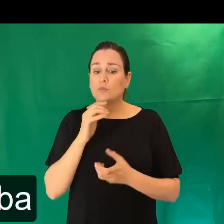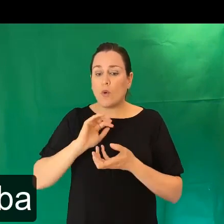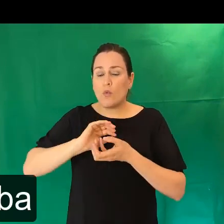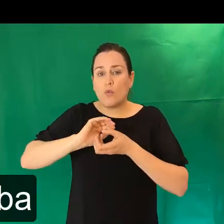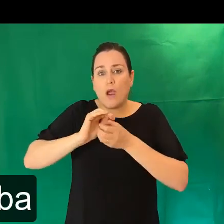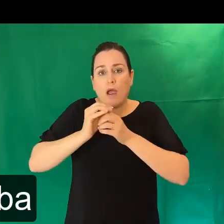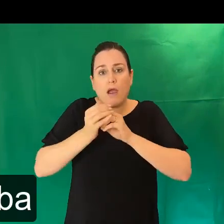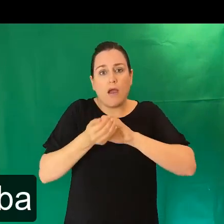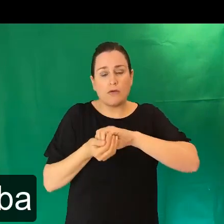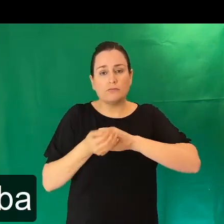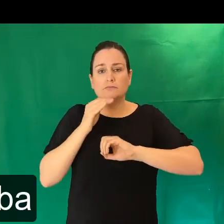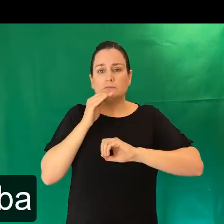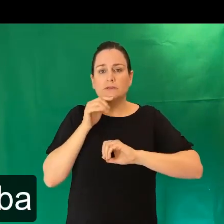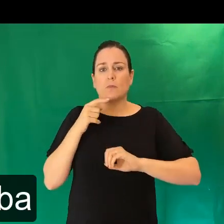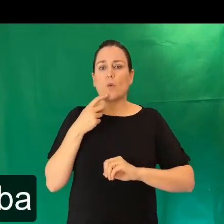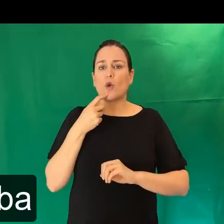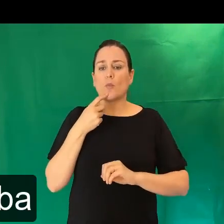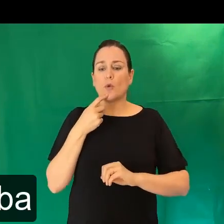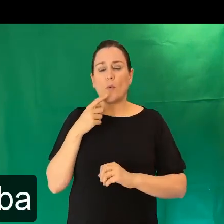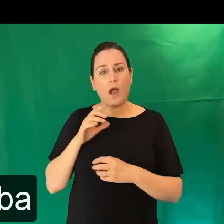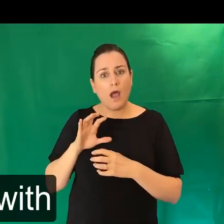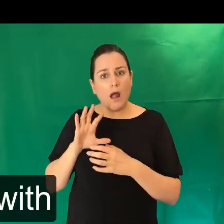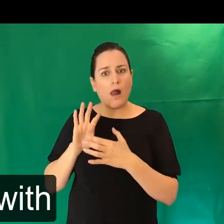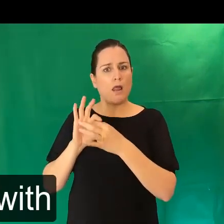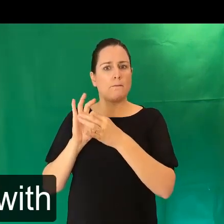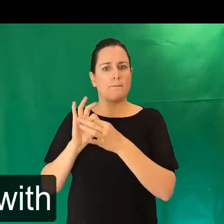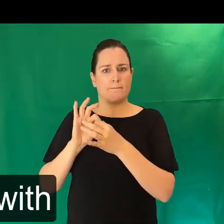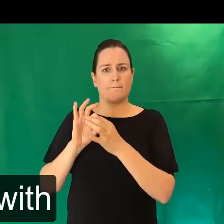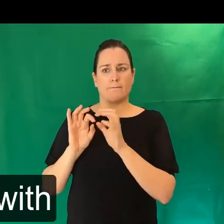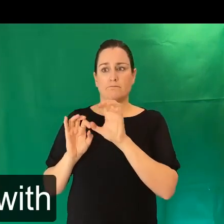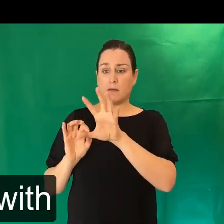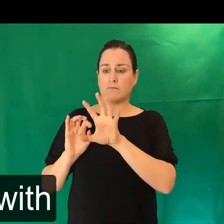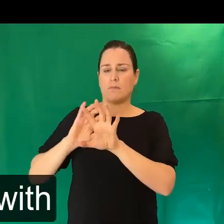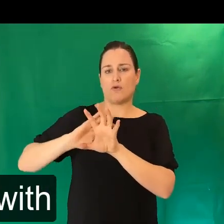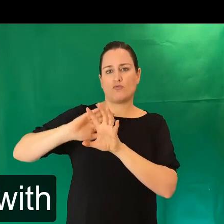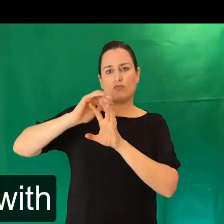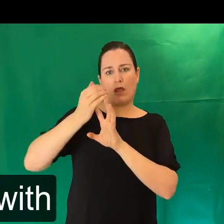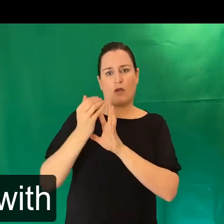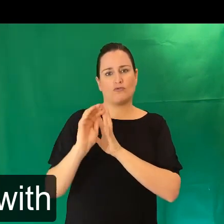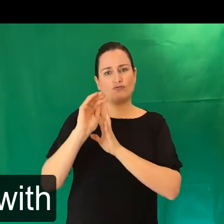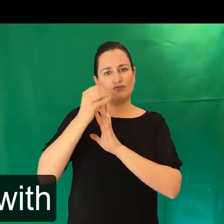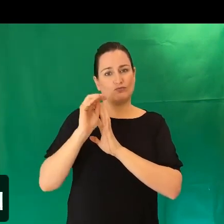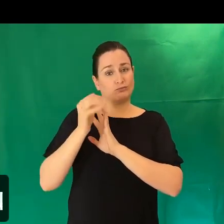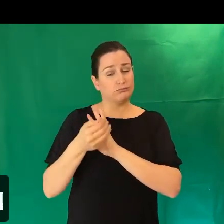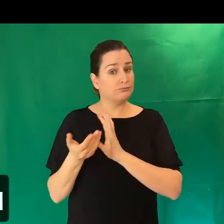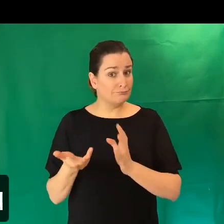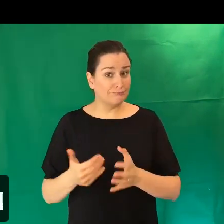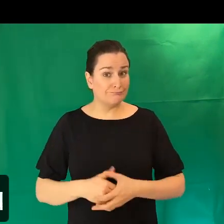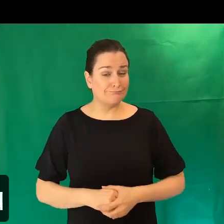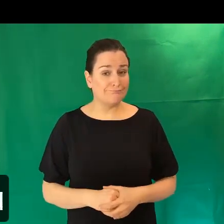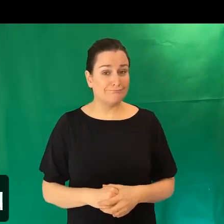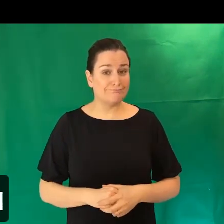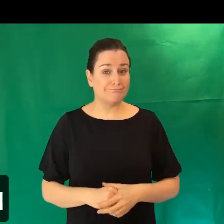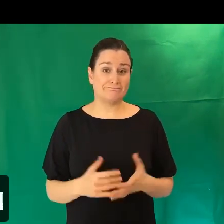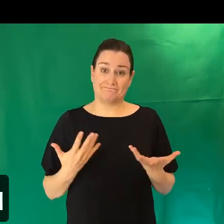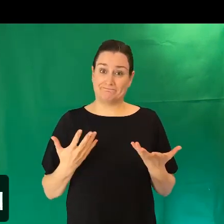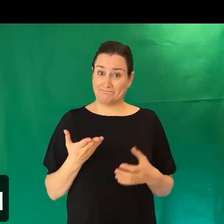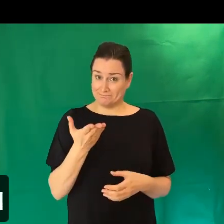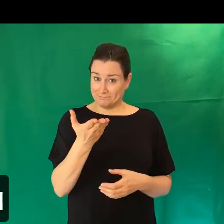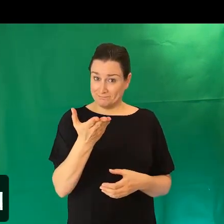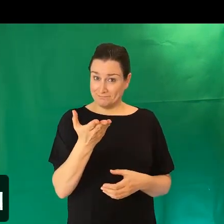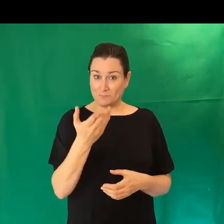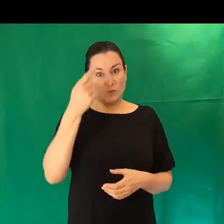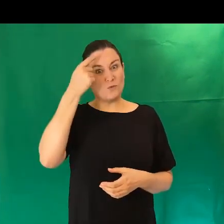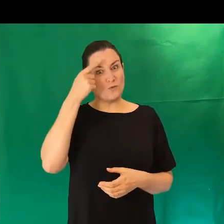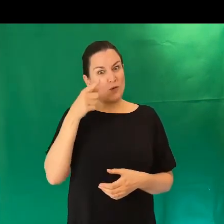and rounded vowels, as you get in buba, more rounded vowels, more associated with the rounded form. I